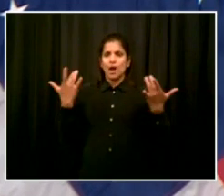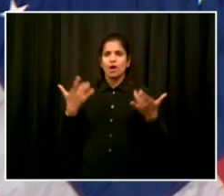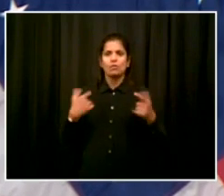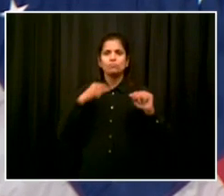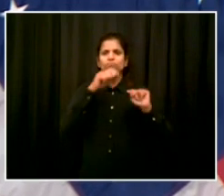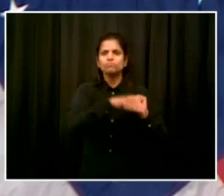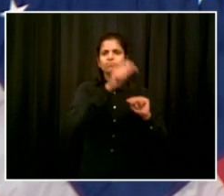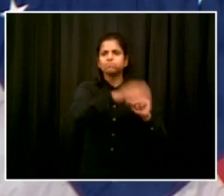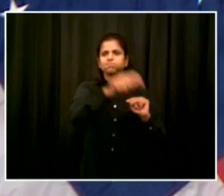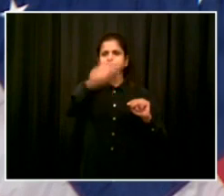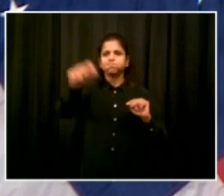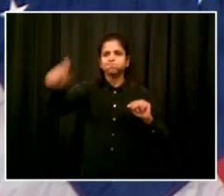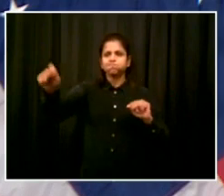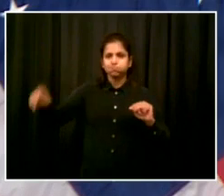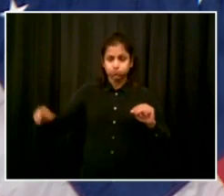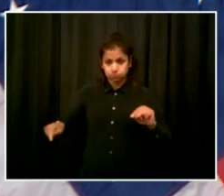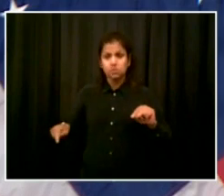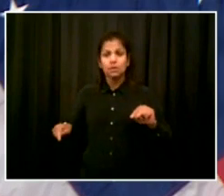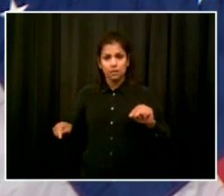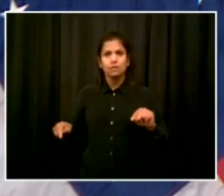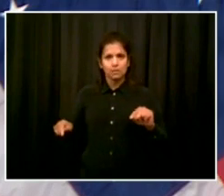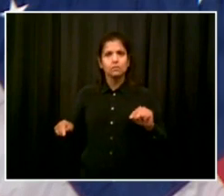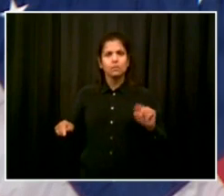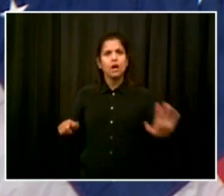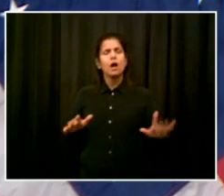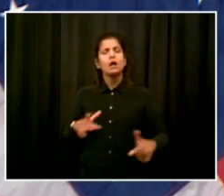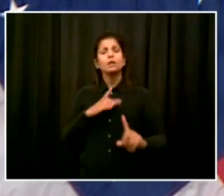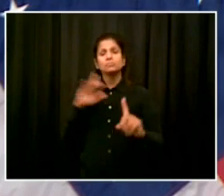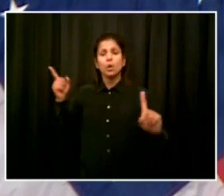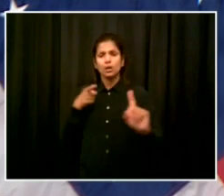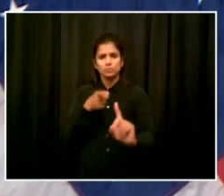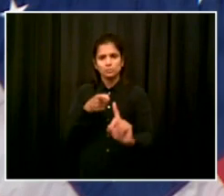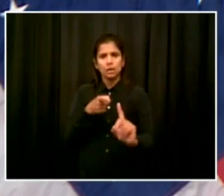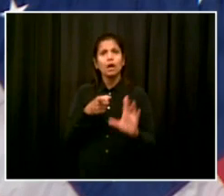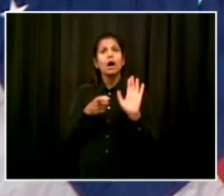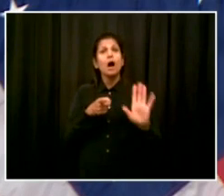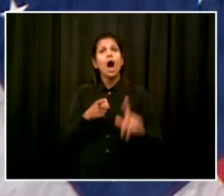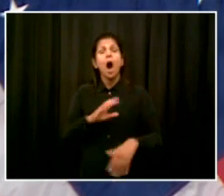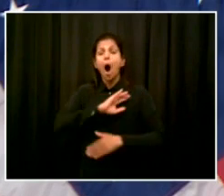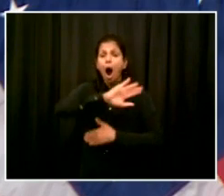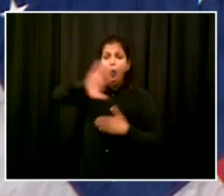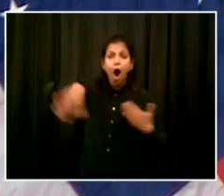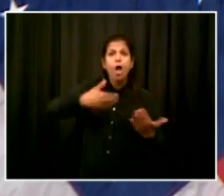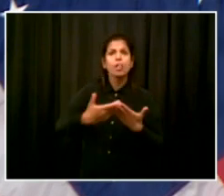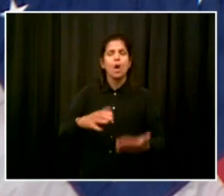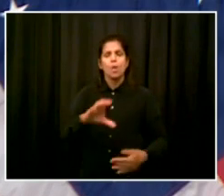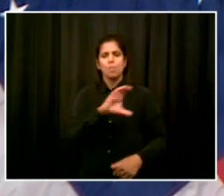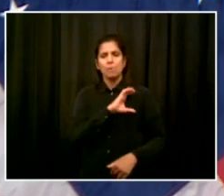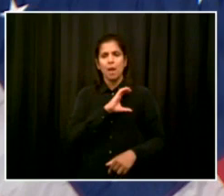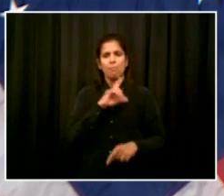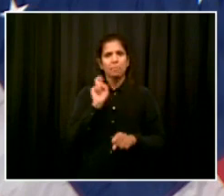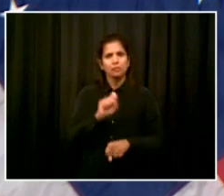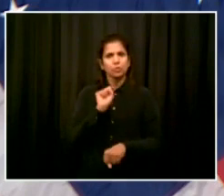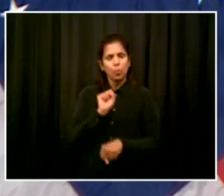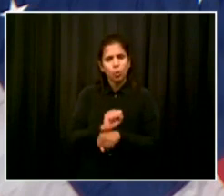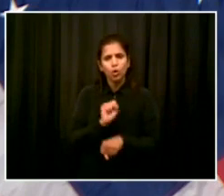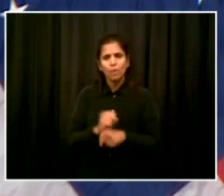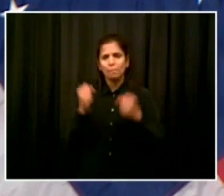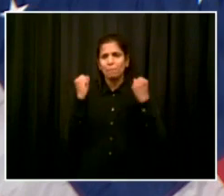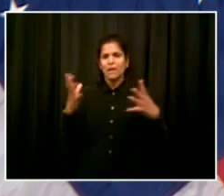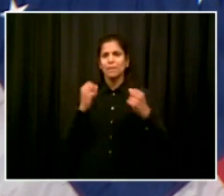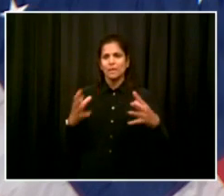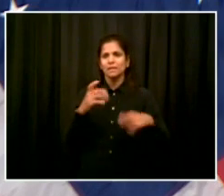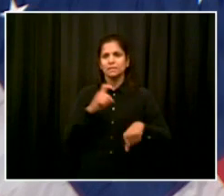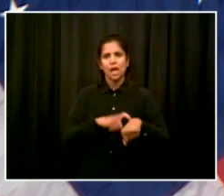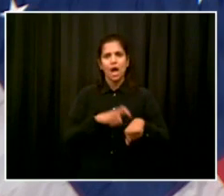anti-crime. There's not a small segment of cops that quote unquote anti-crime. They do phenomenal work, they're